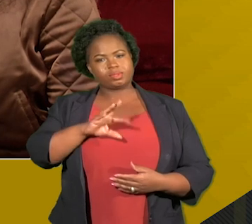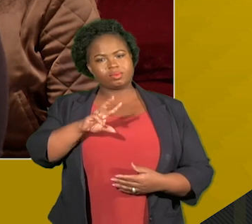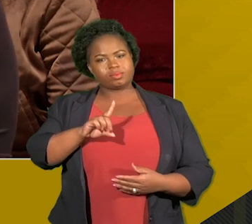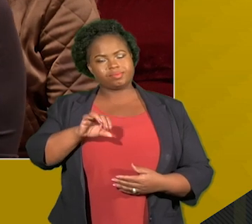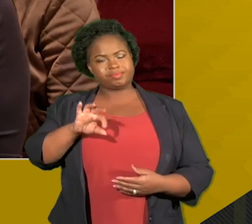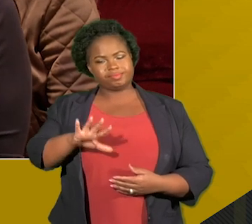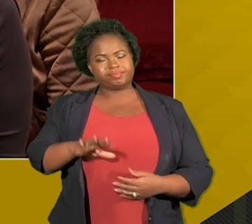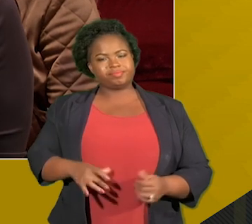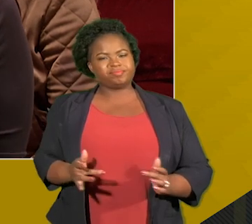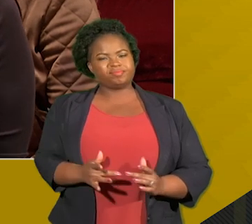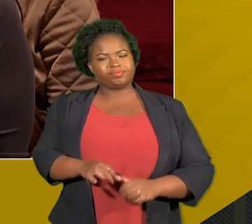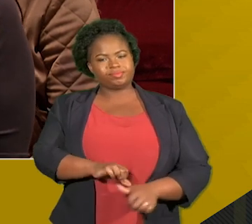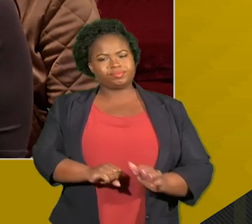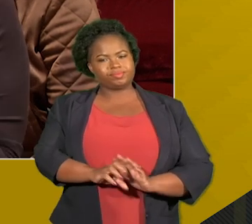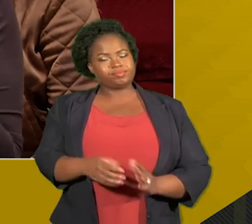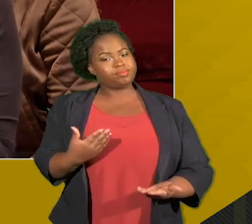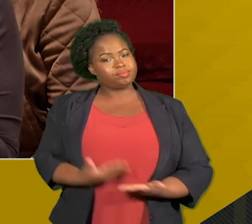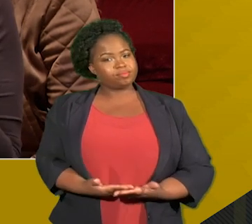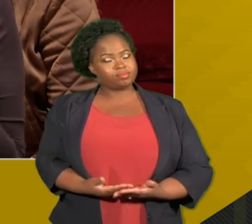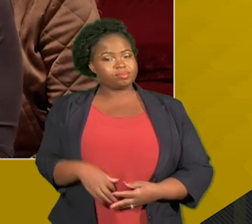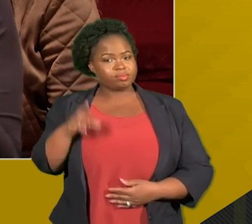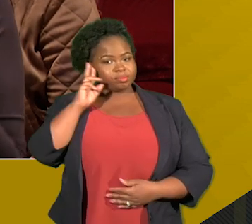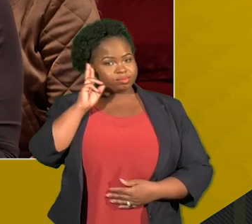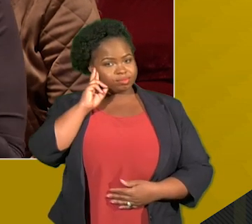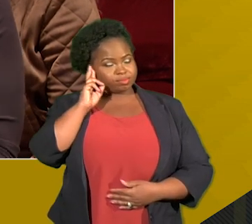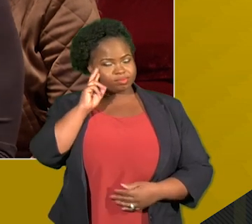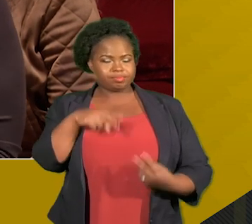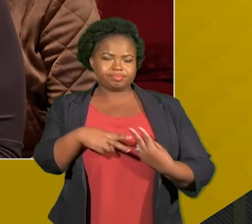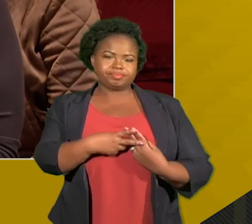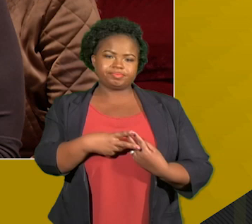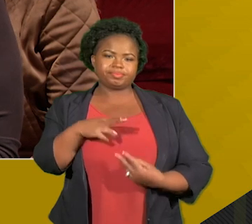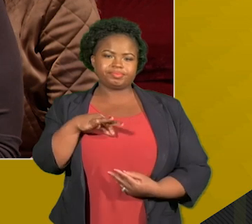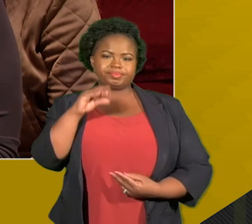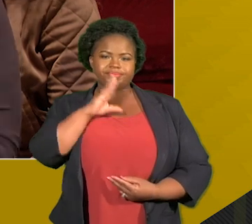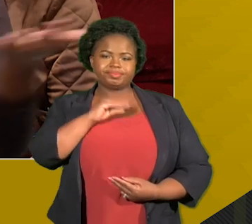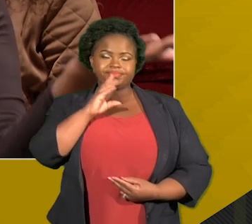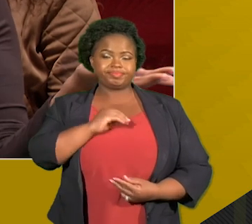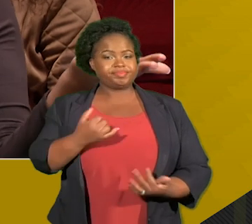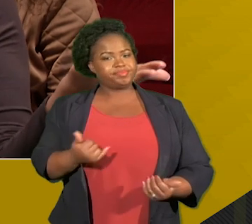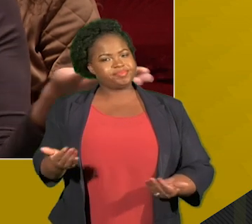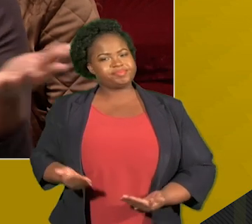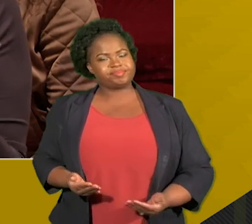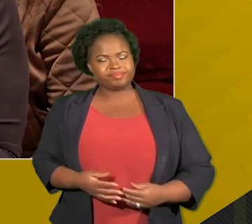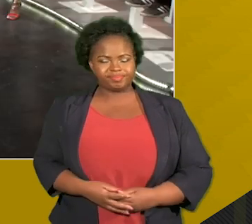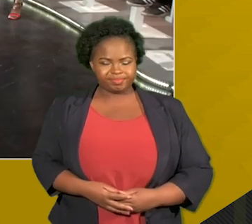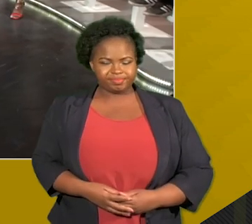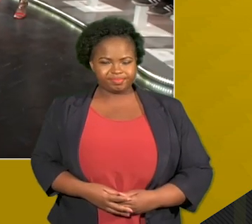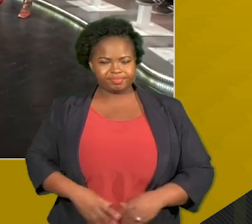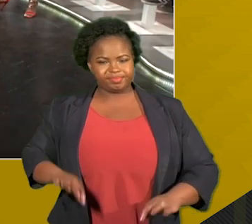011-339-1315, or you can contact us on any of our social media pages. Just remember to please use the hashtag Daily Thetha. For now, let's welcome our studio